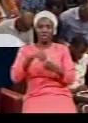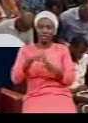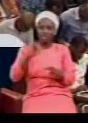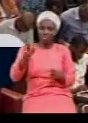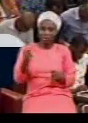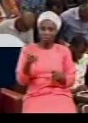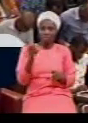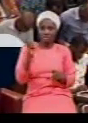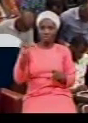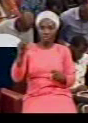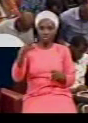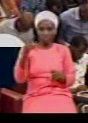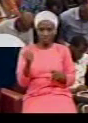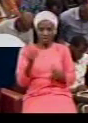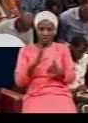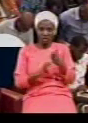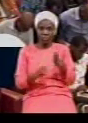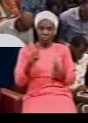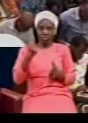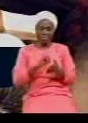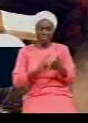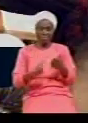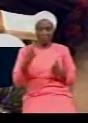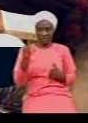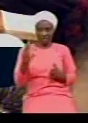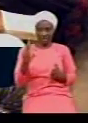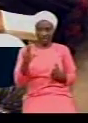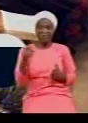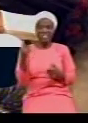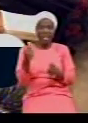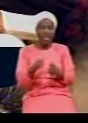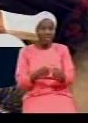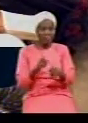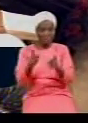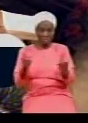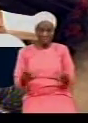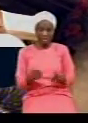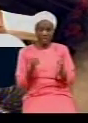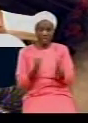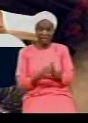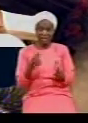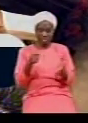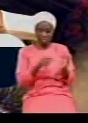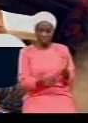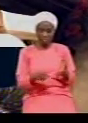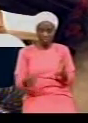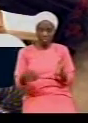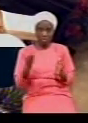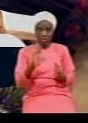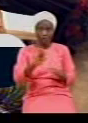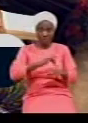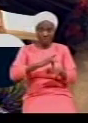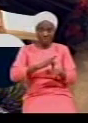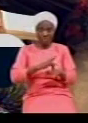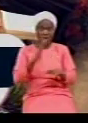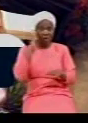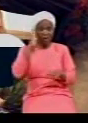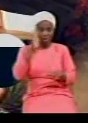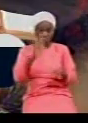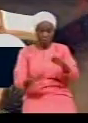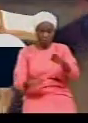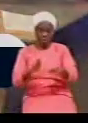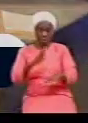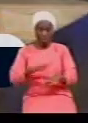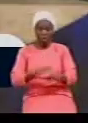3. Every place that the sole of your foot shall tread upon, that have